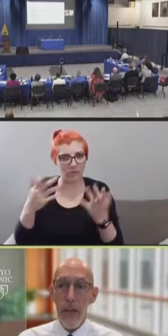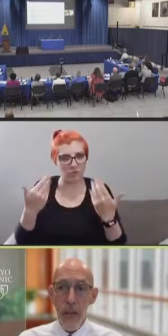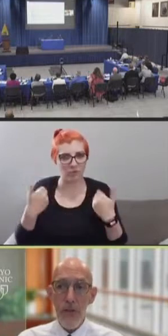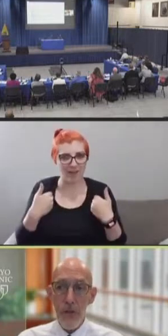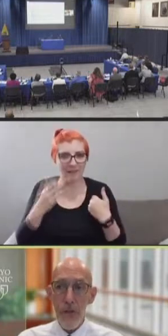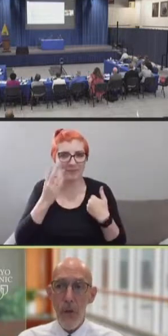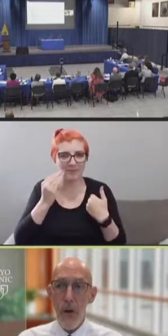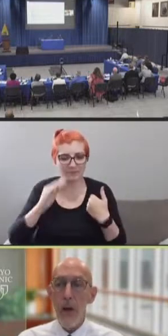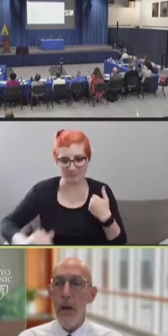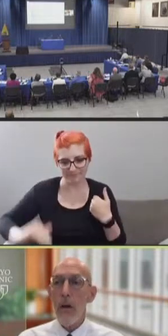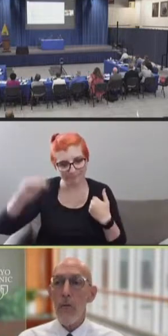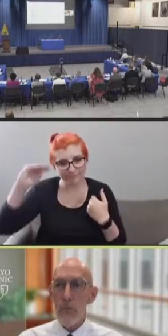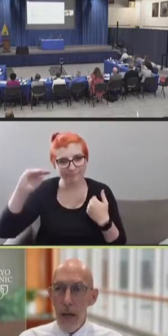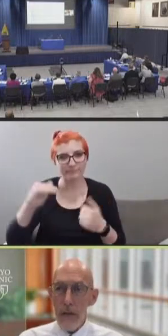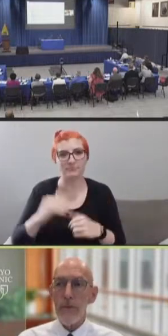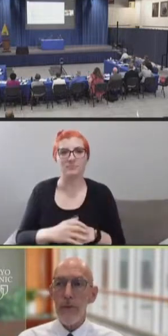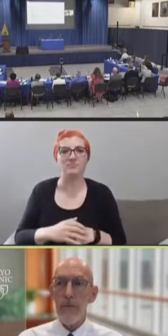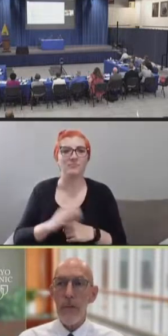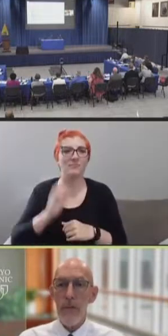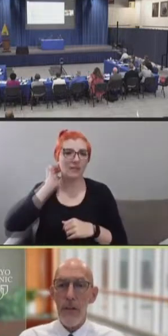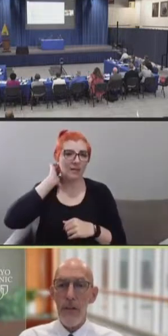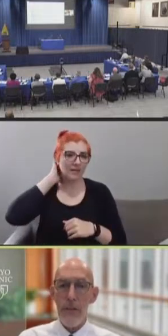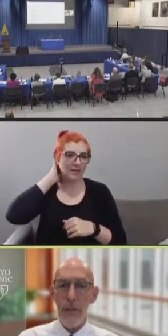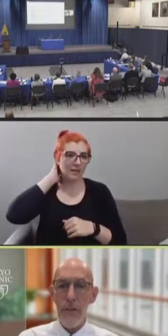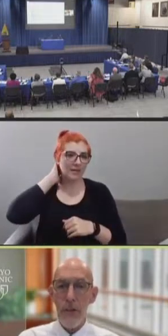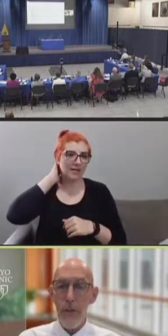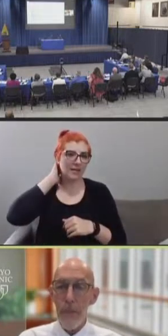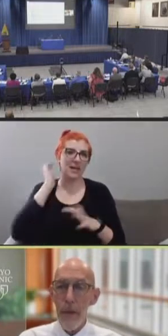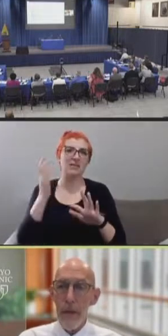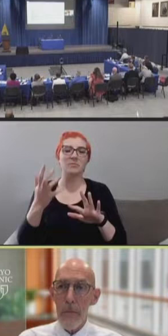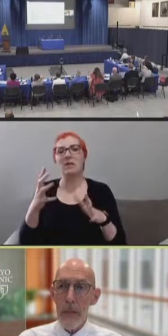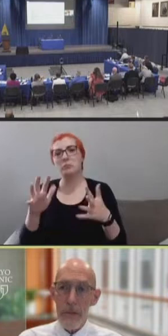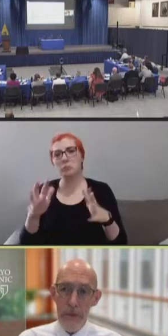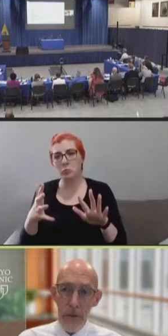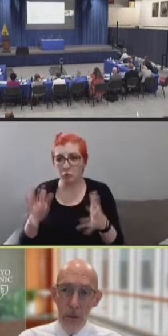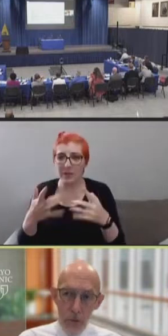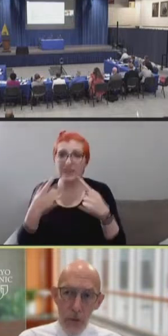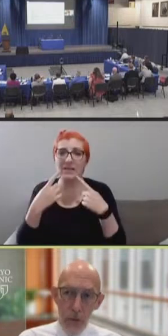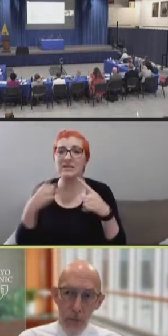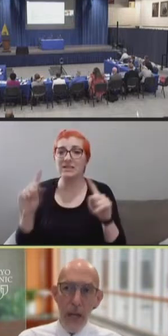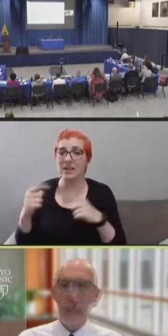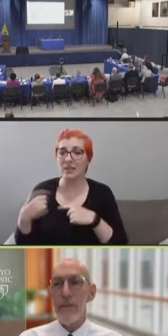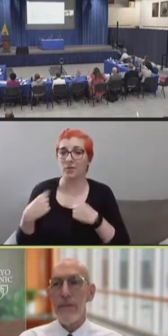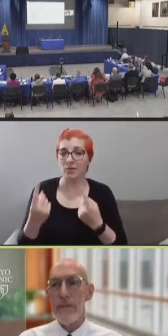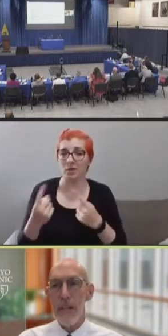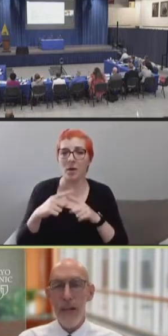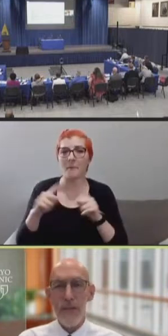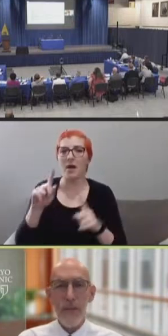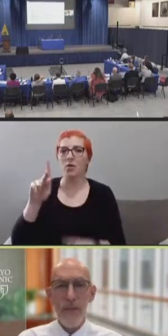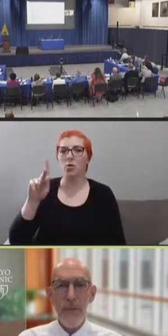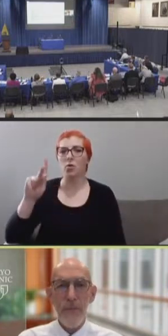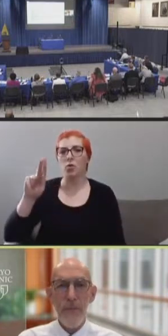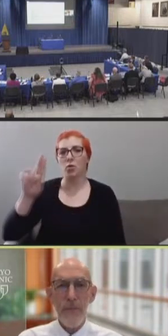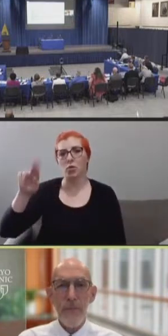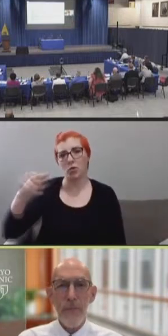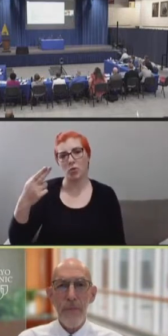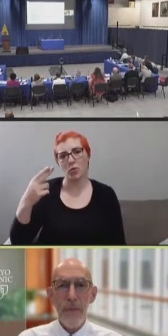been heretofore relatively successful. But Kuhn was right. Next.